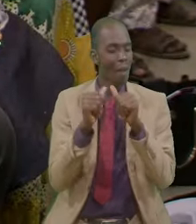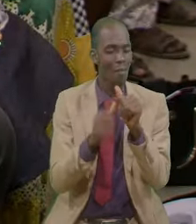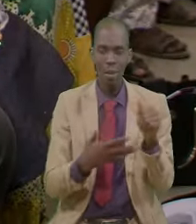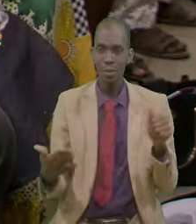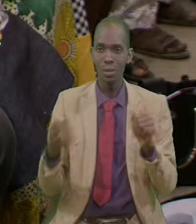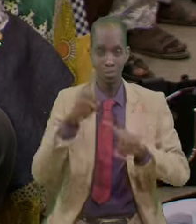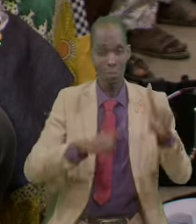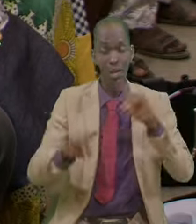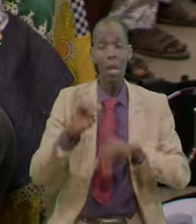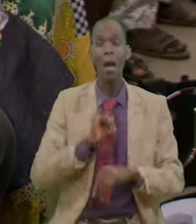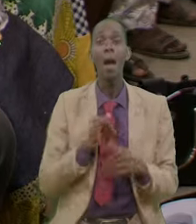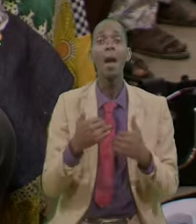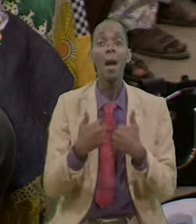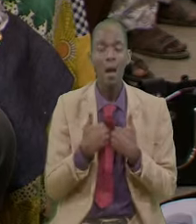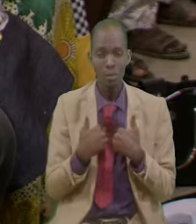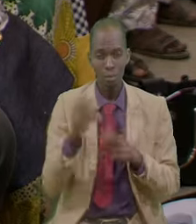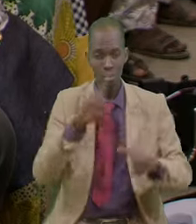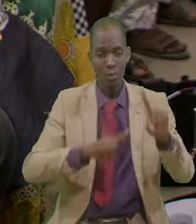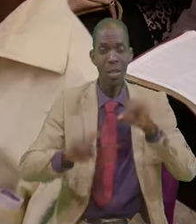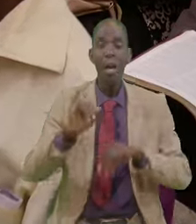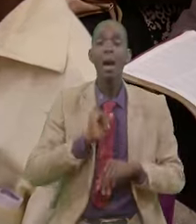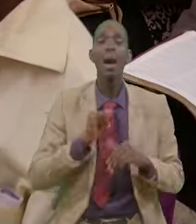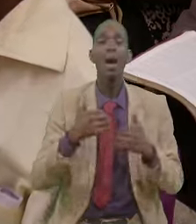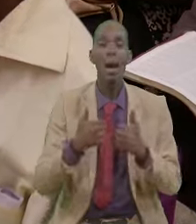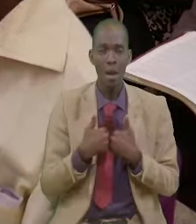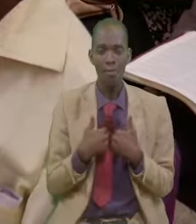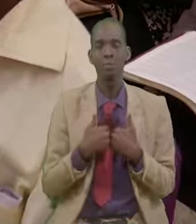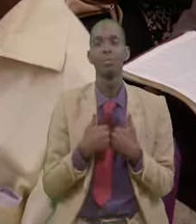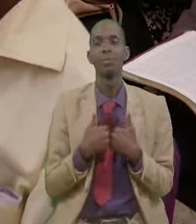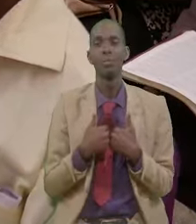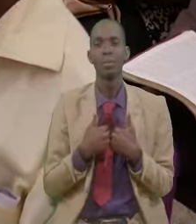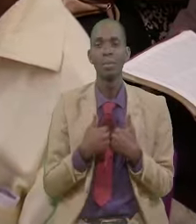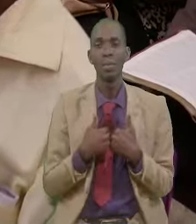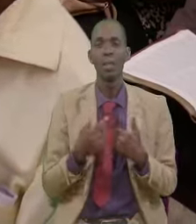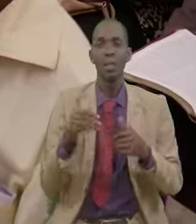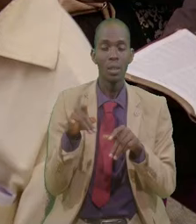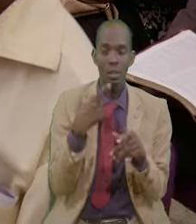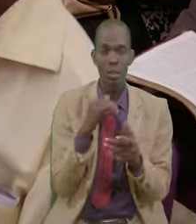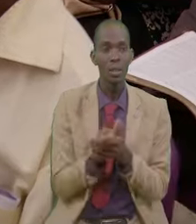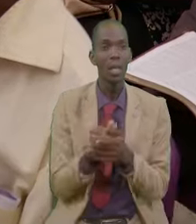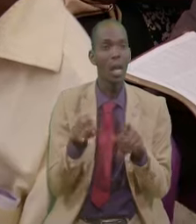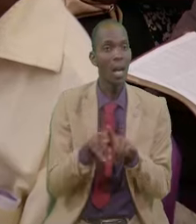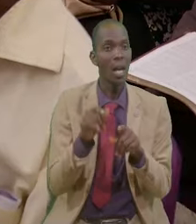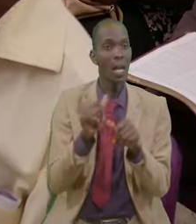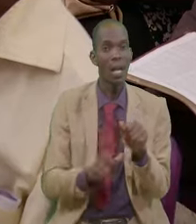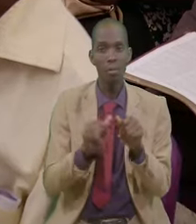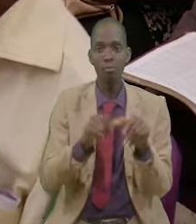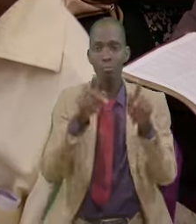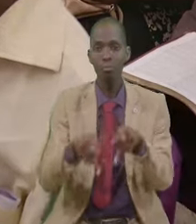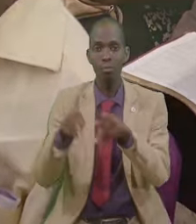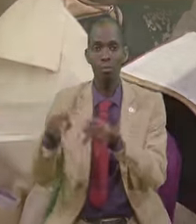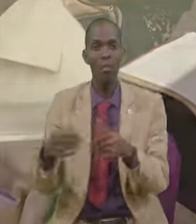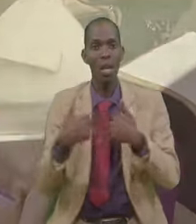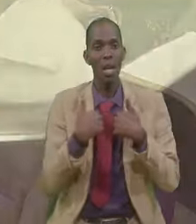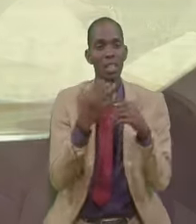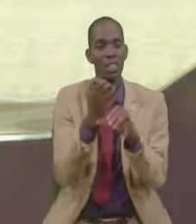I have. I said, I have. Look at this. As every man has received the gift,